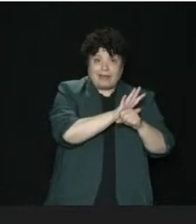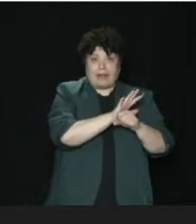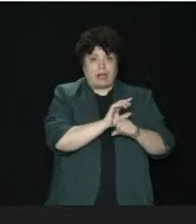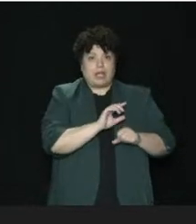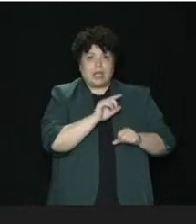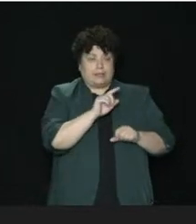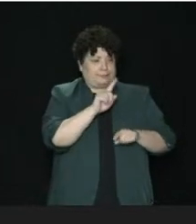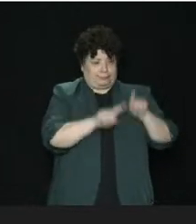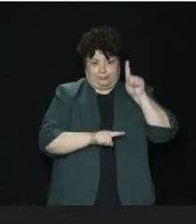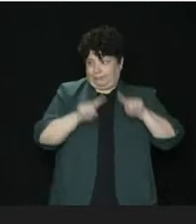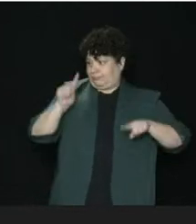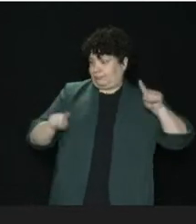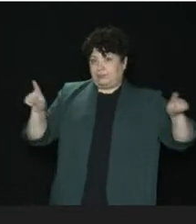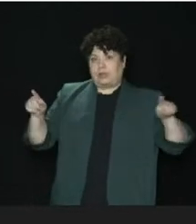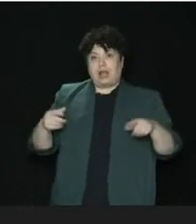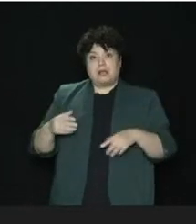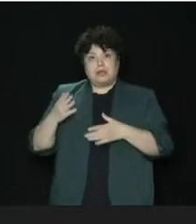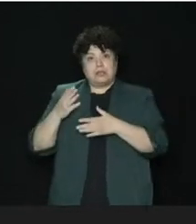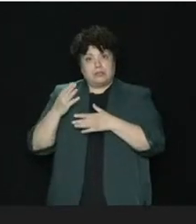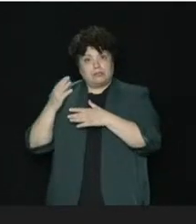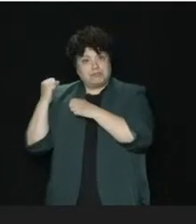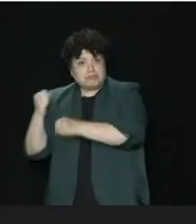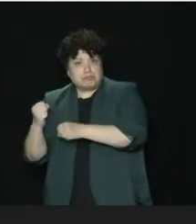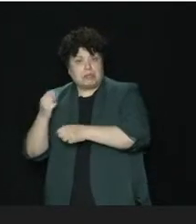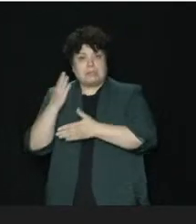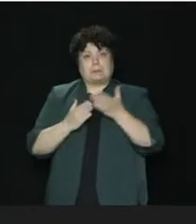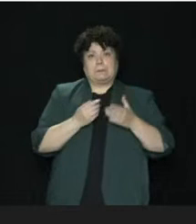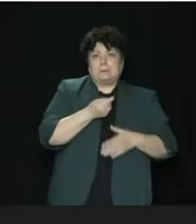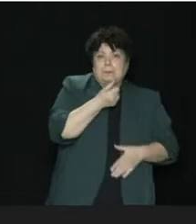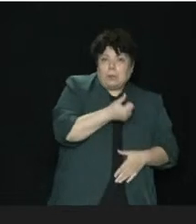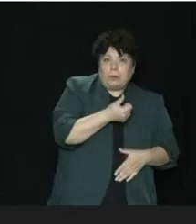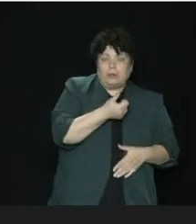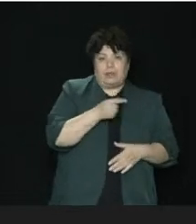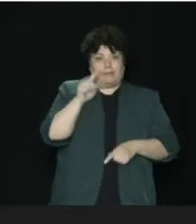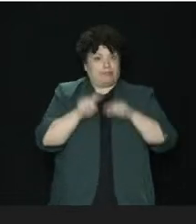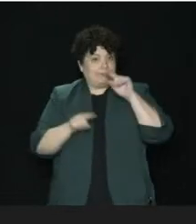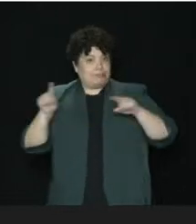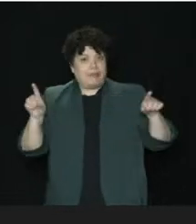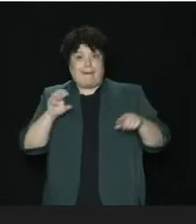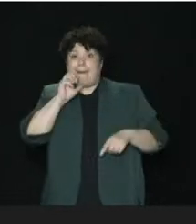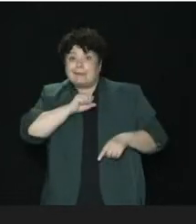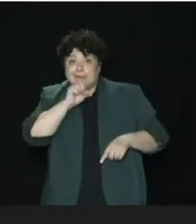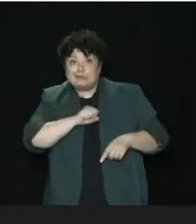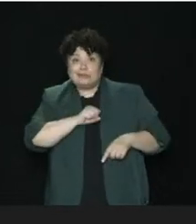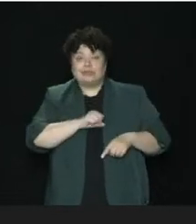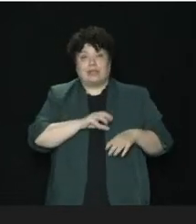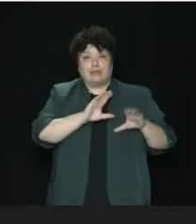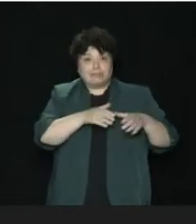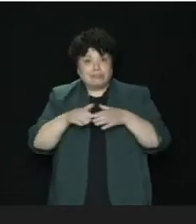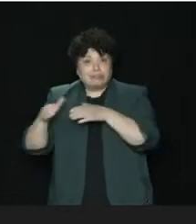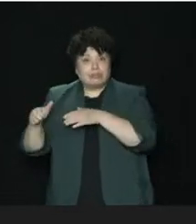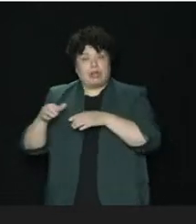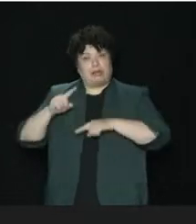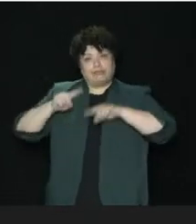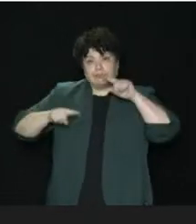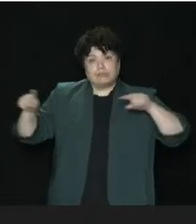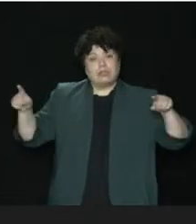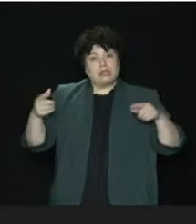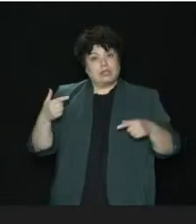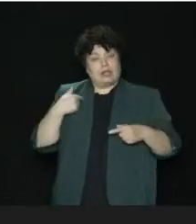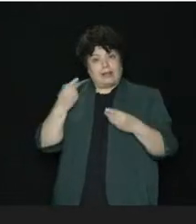of demographics, right across the country. And every step of the way, we have put out